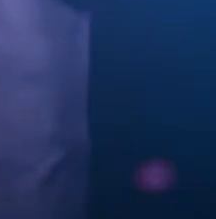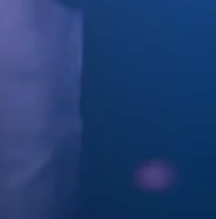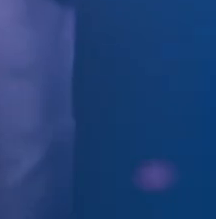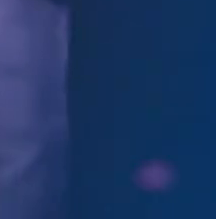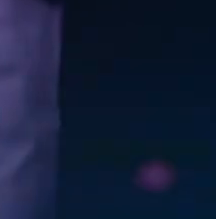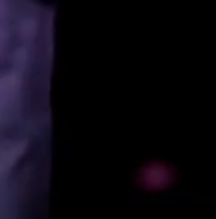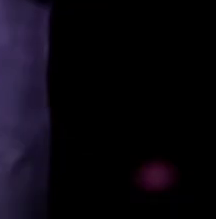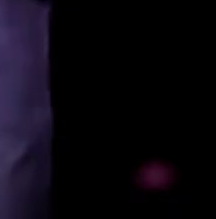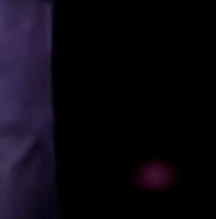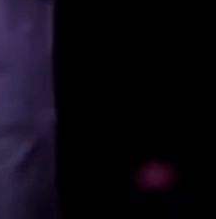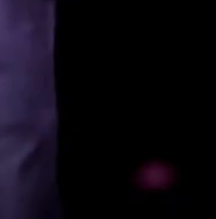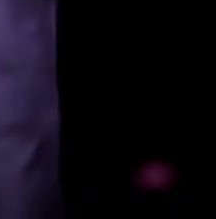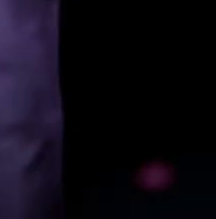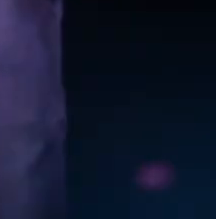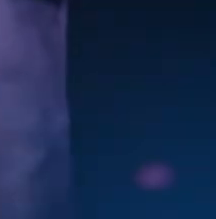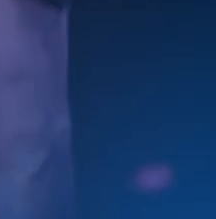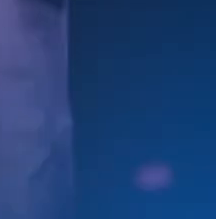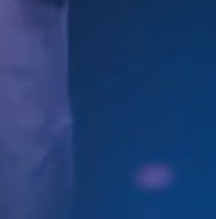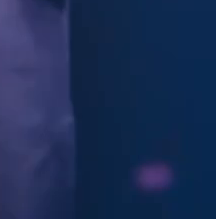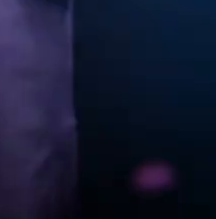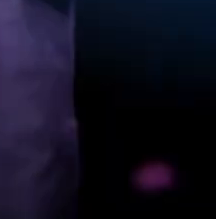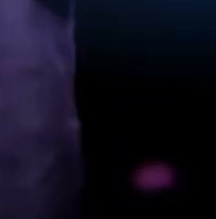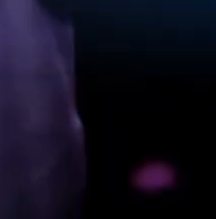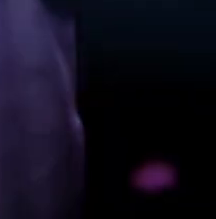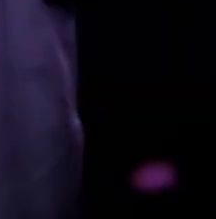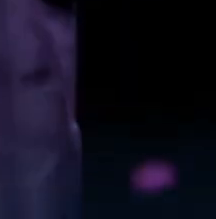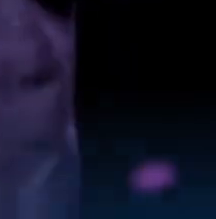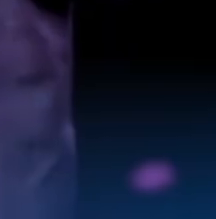God has plans for the nations.